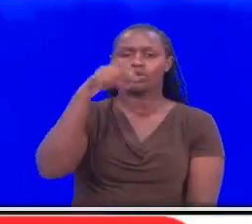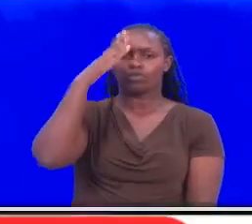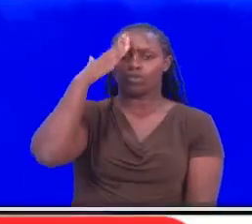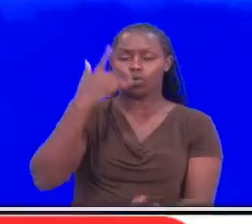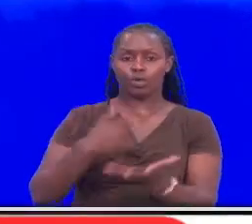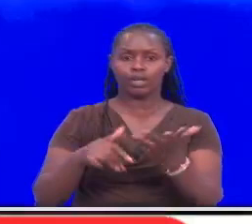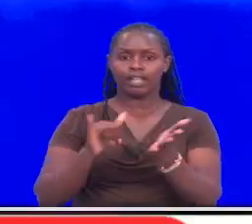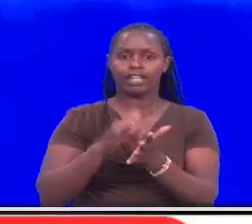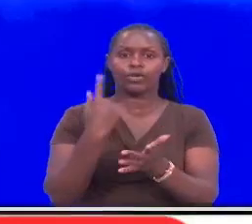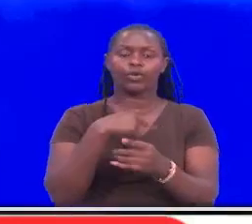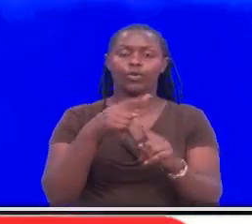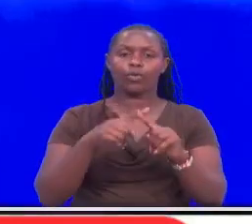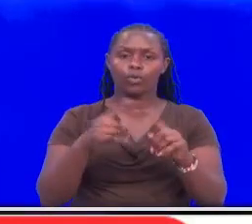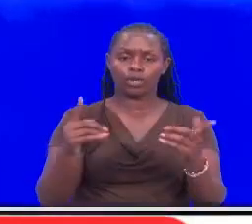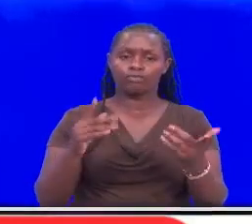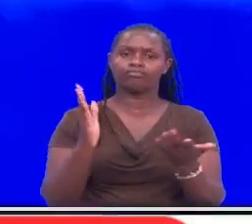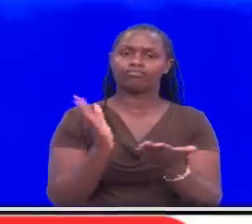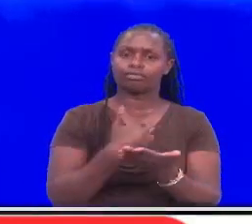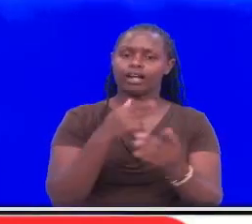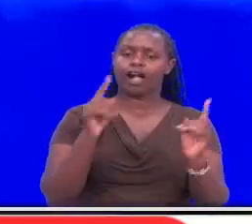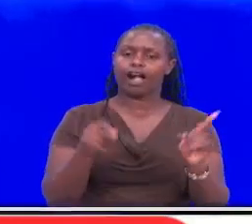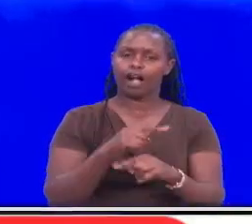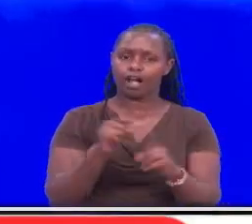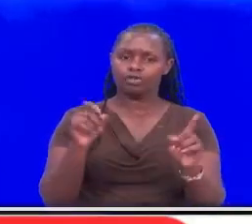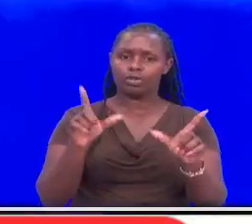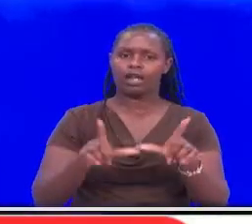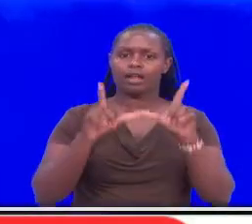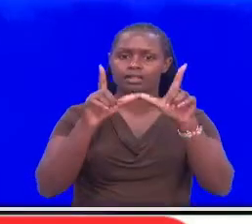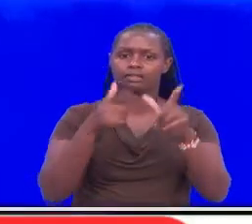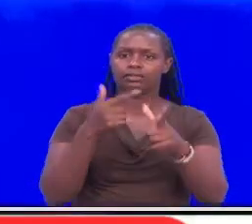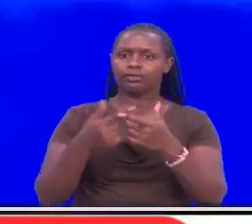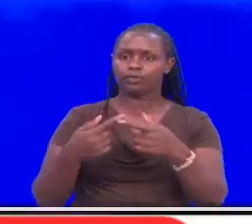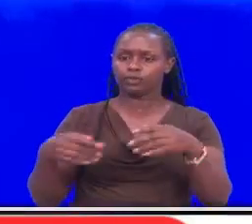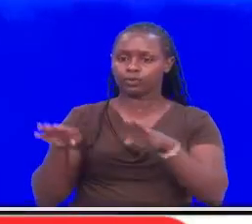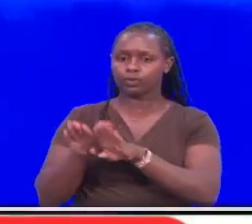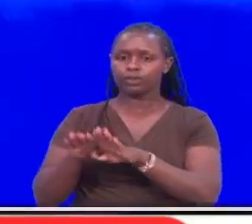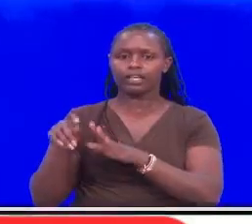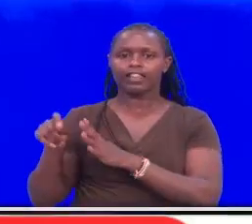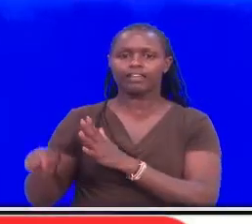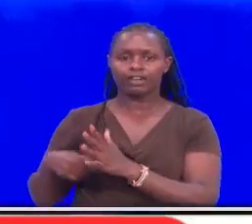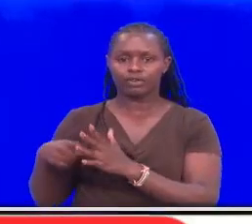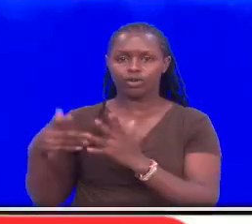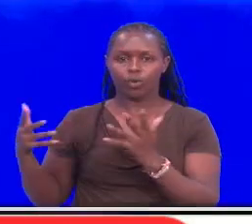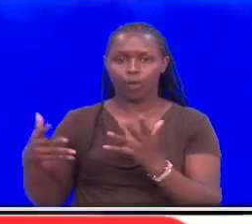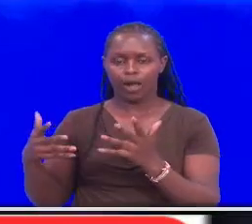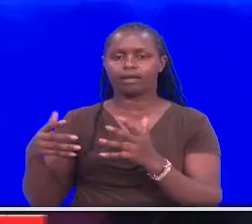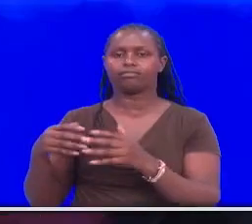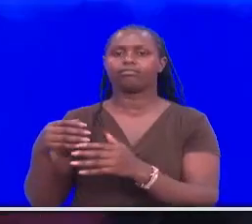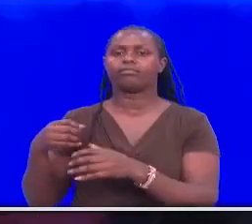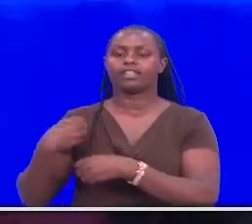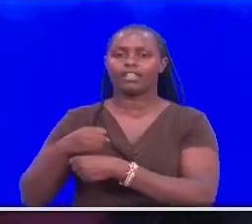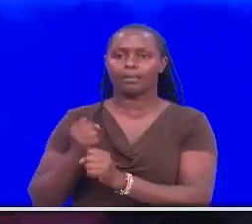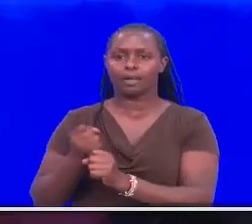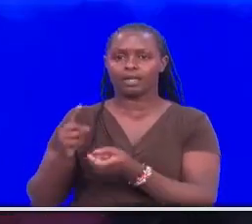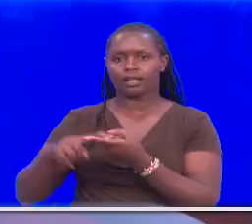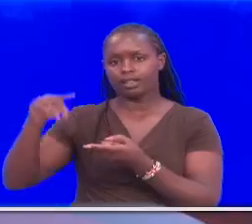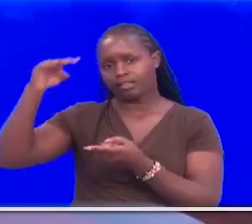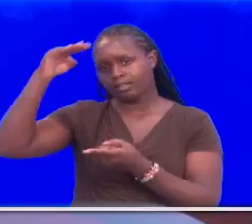we cancel those licenses, and then we close those sources that are producing the second generations.